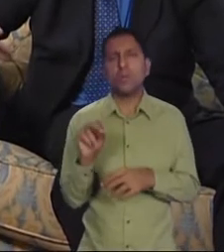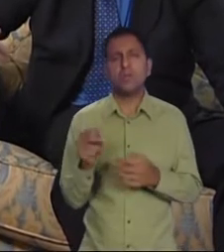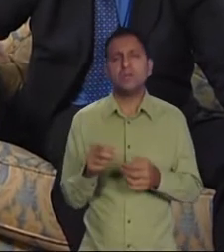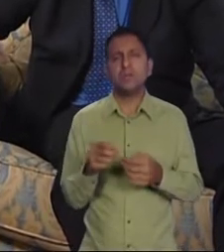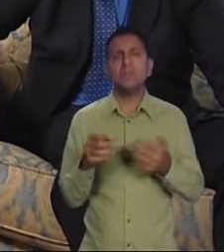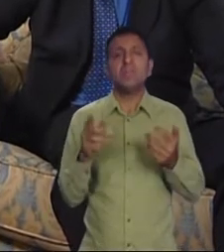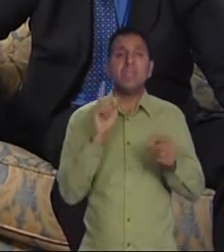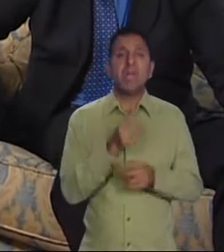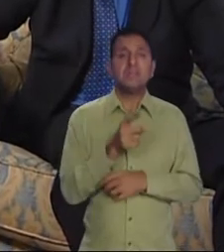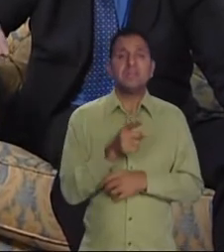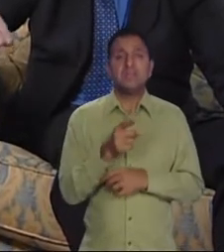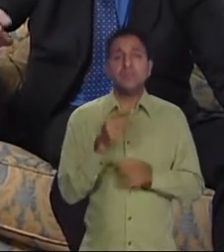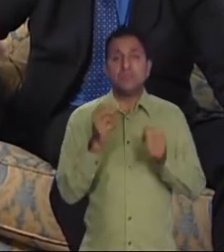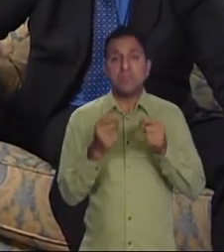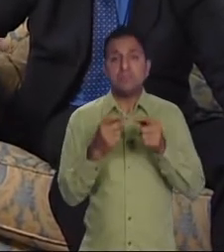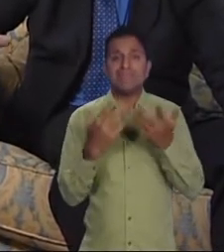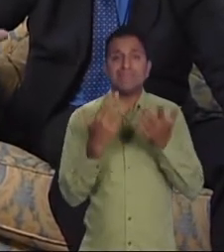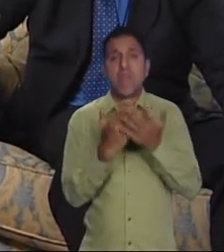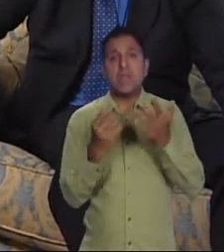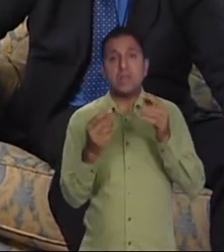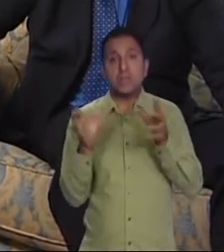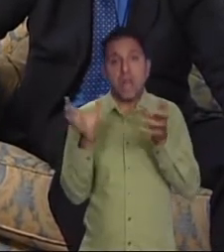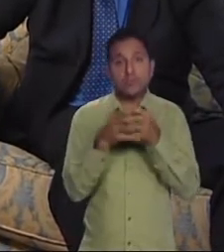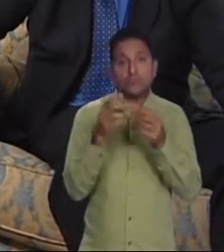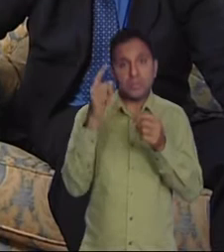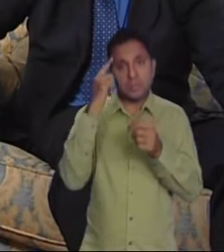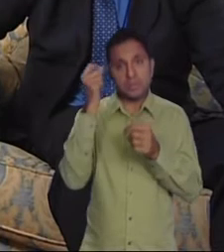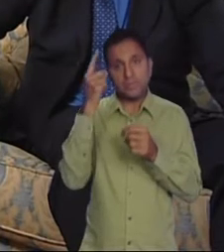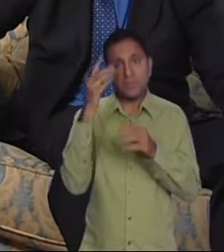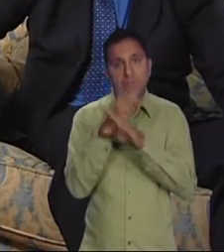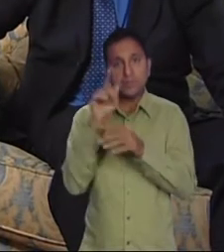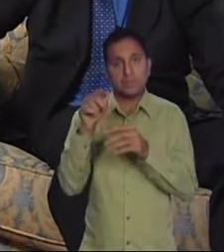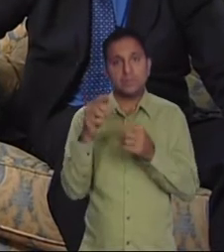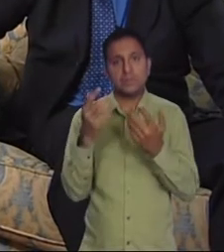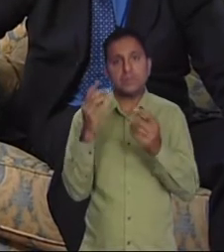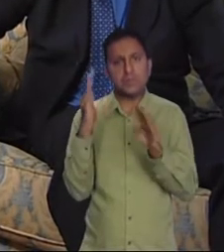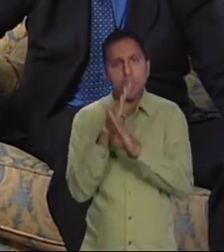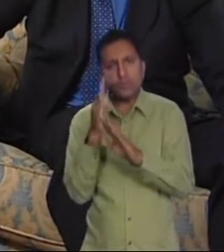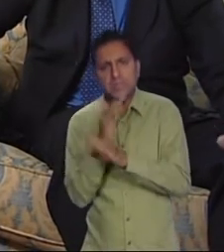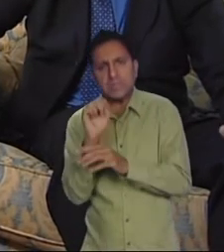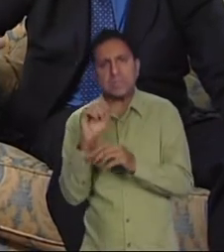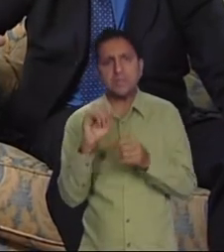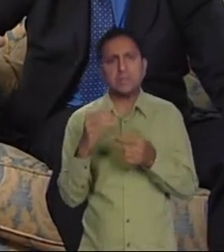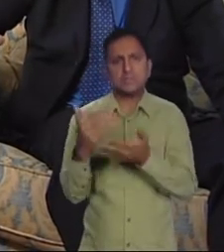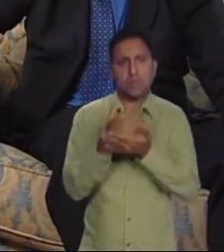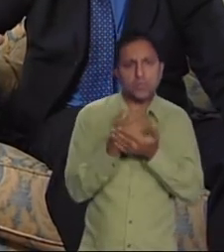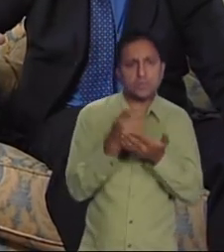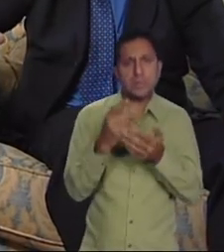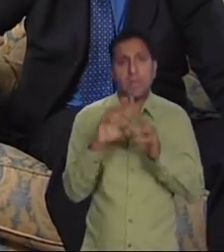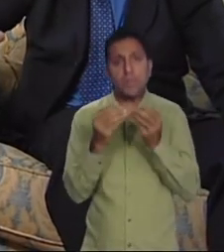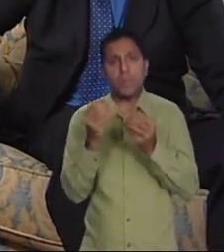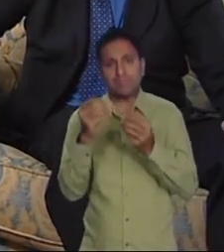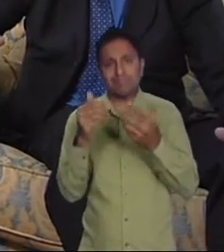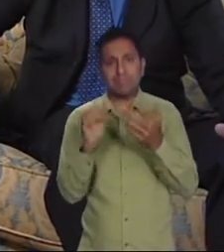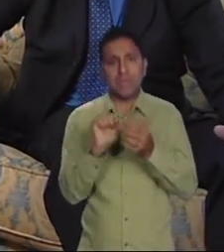thing. It's security. It's about security. Everyone works in this little package, where an envelope of their own, where